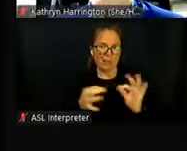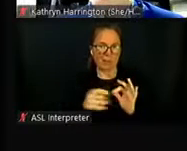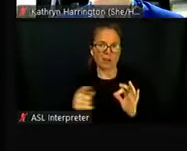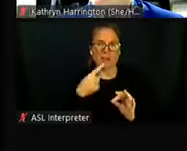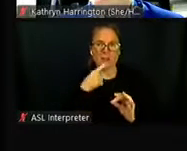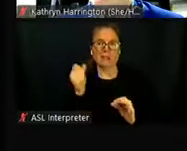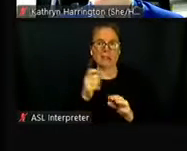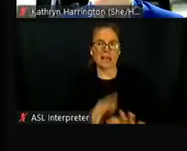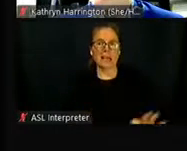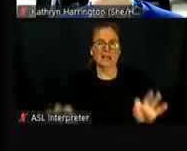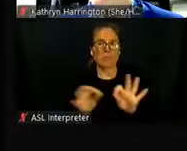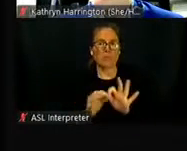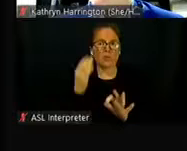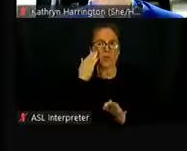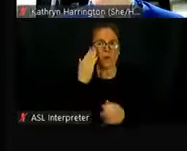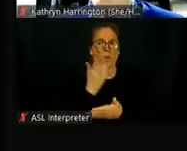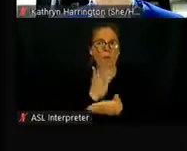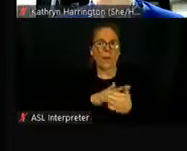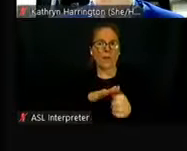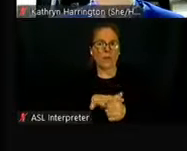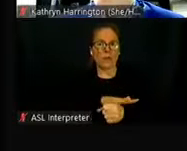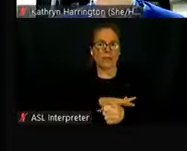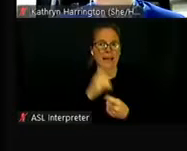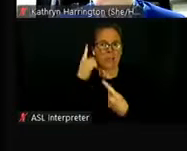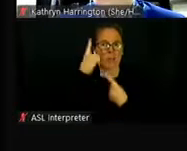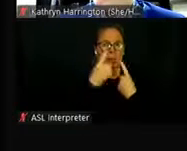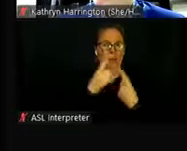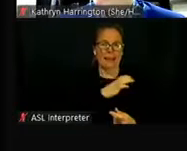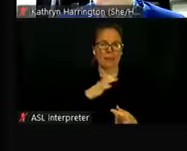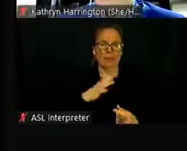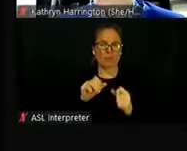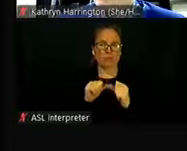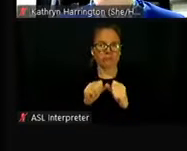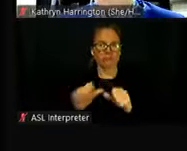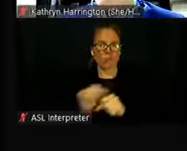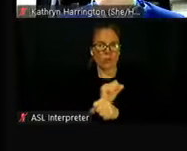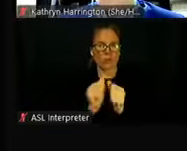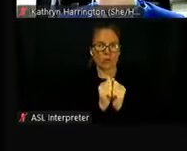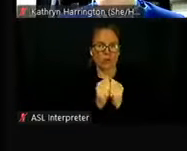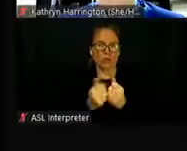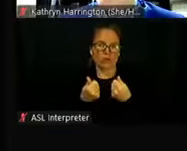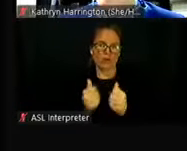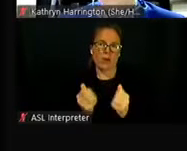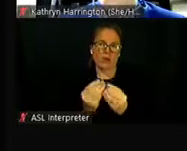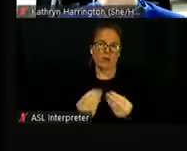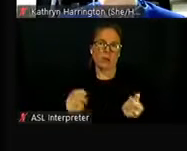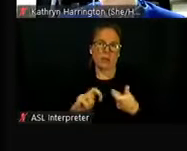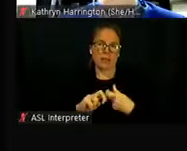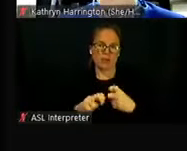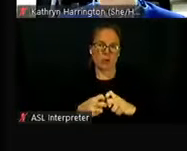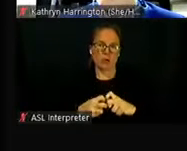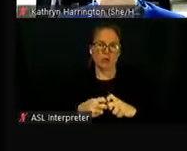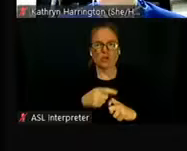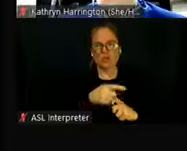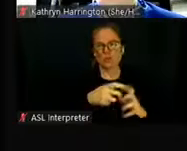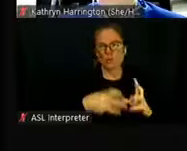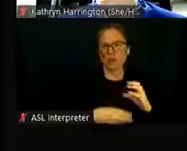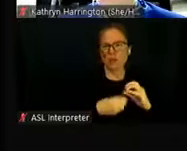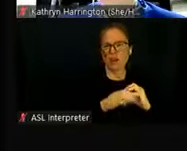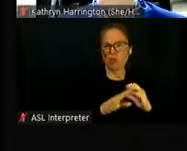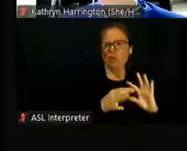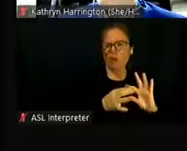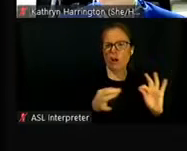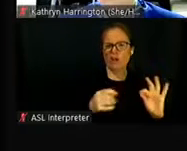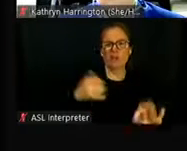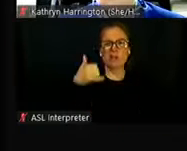to know what the region was thinking. The commission will continue to work together to try to resolve these issues. So she just wanted to be heard from.